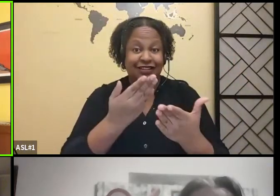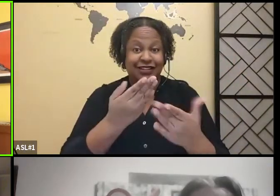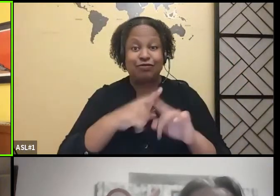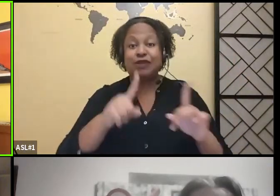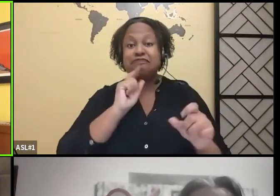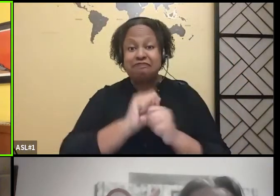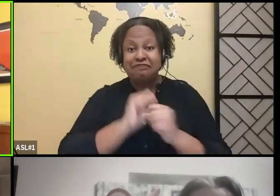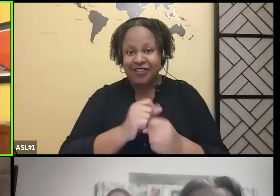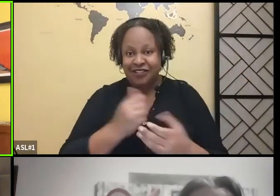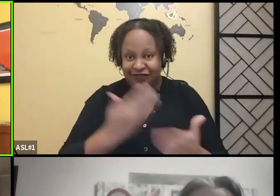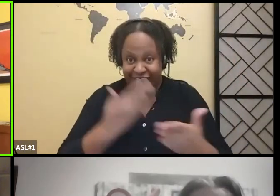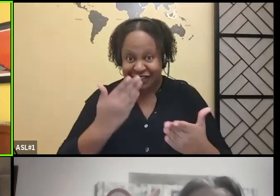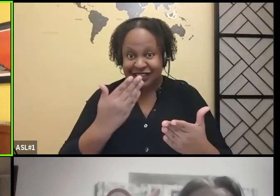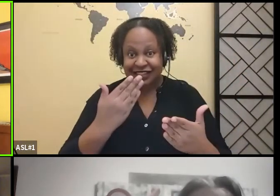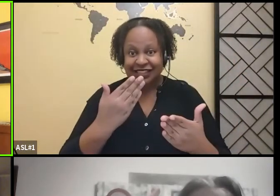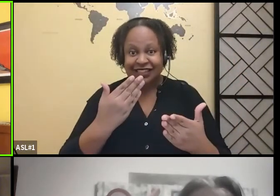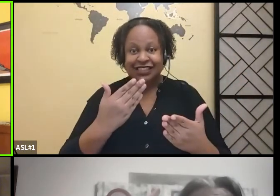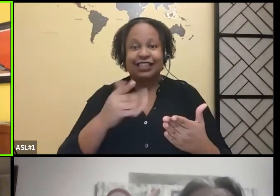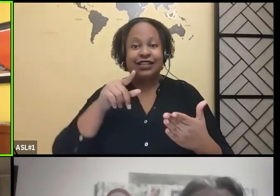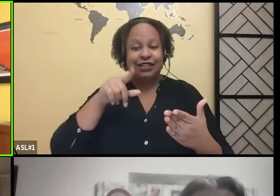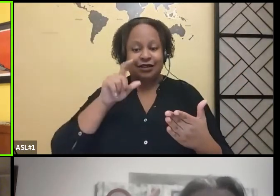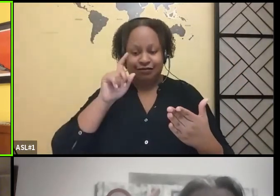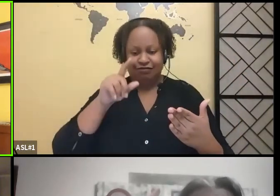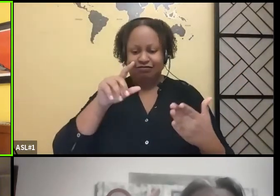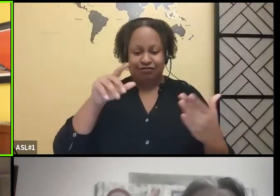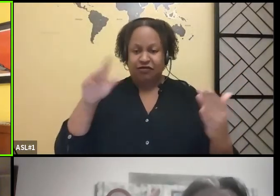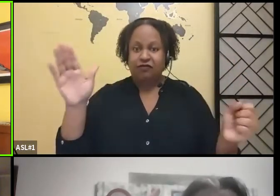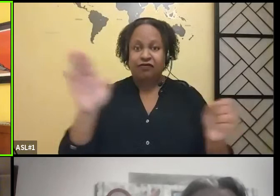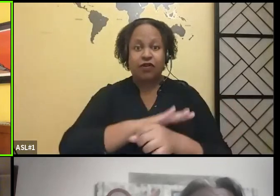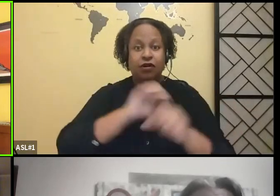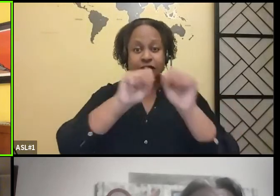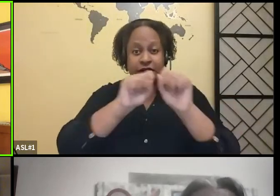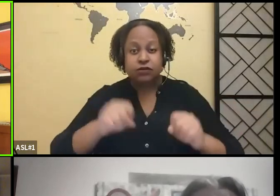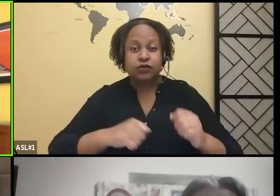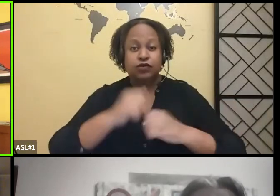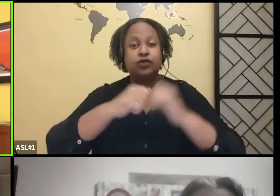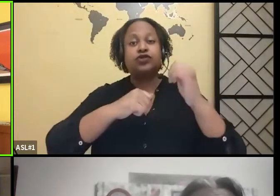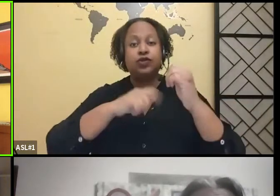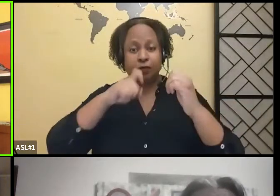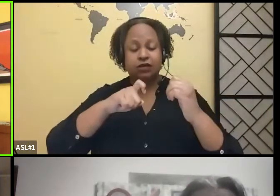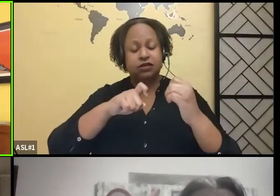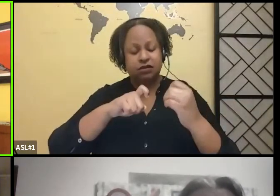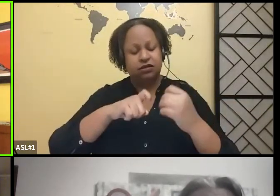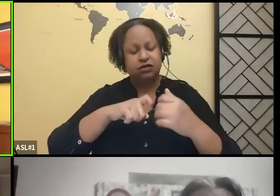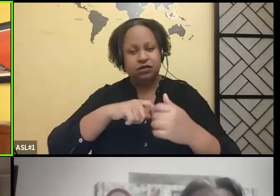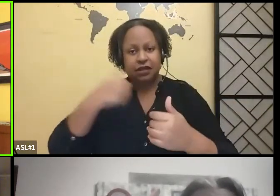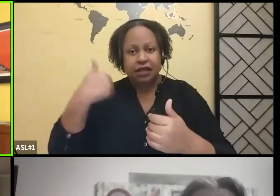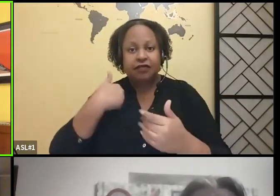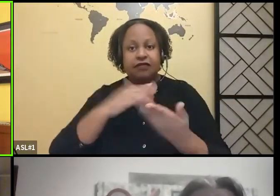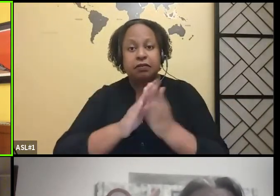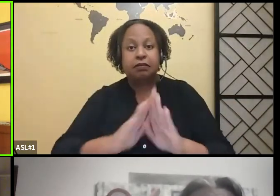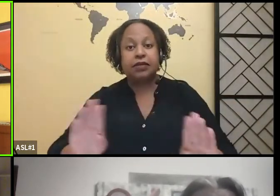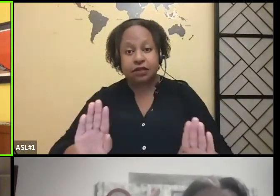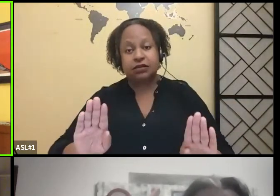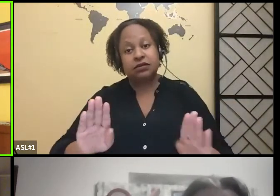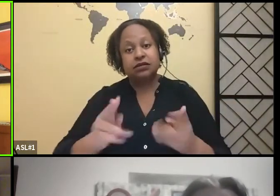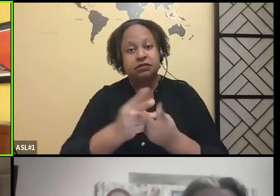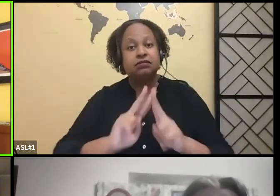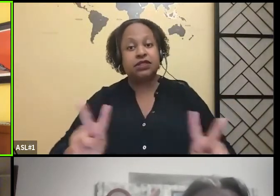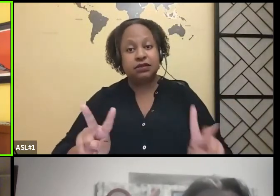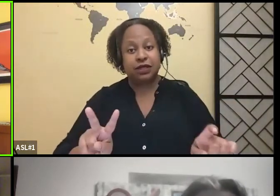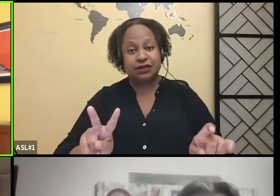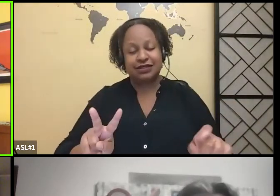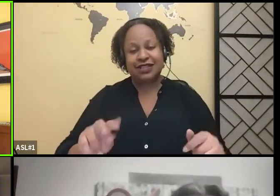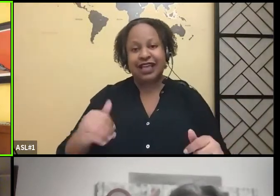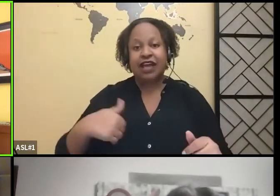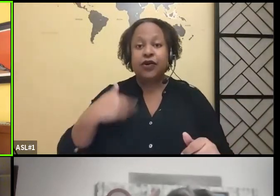and that is that we have to make peace. There's a fantastic book that people who are involved in Social Justice